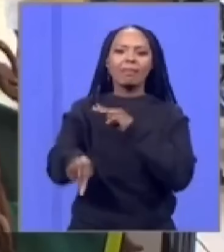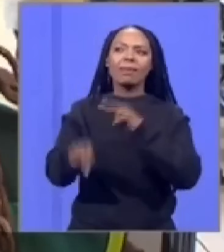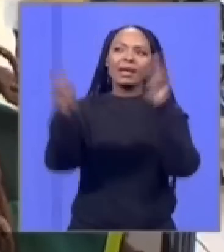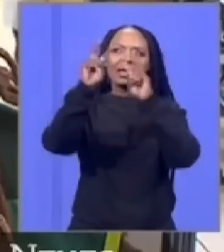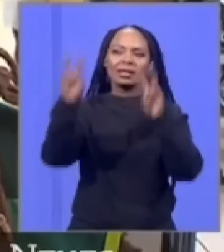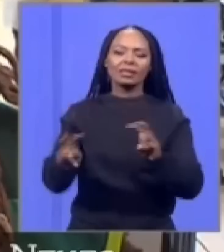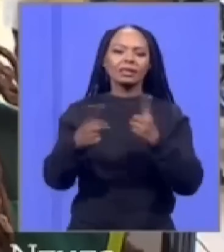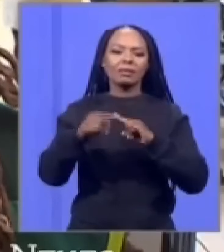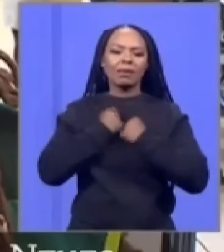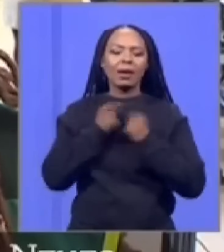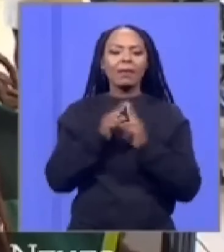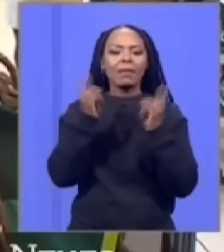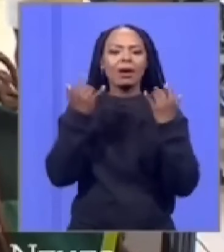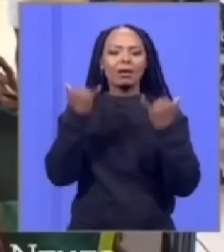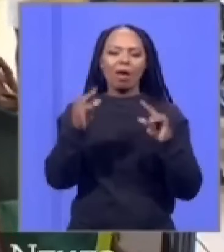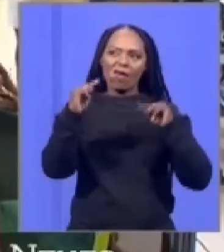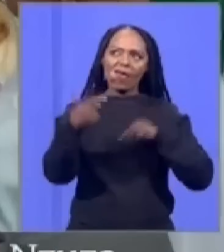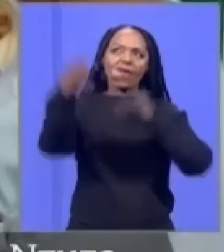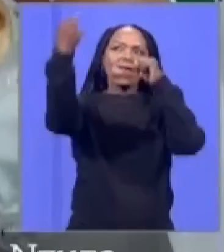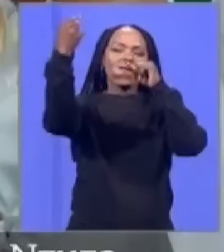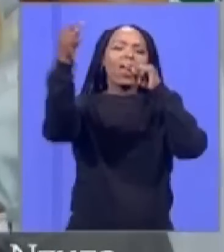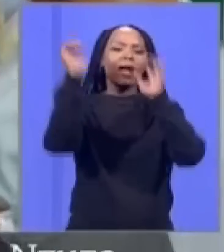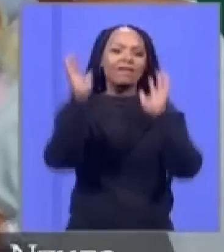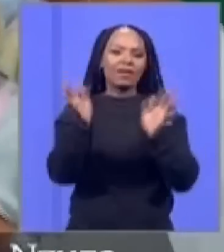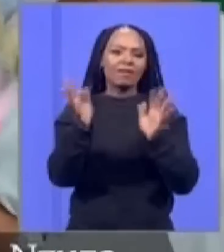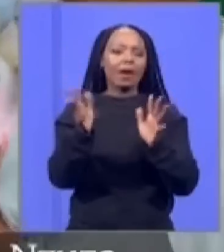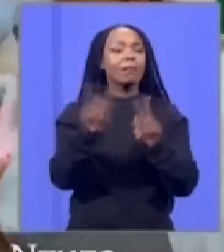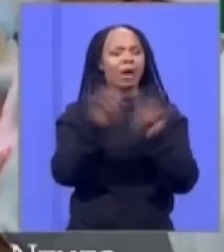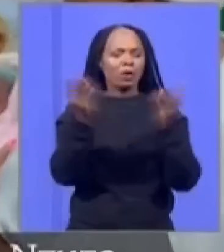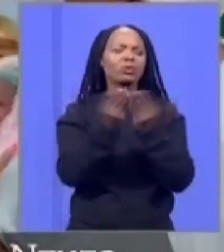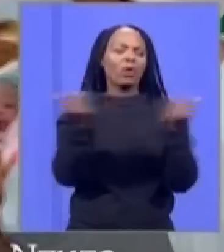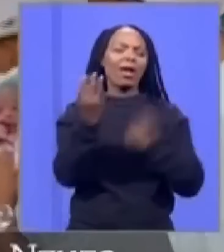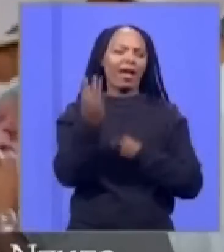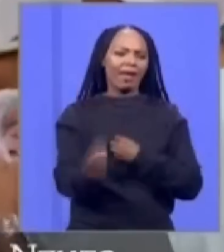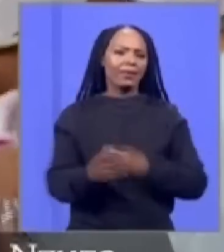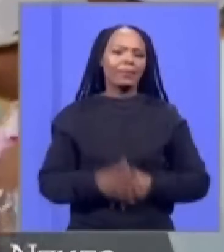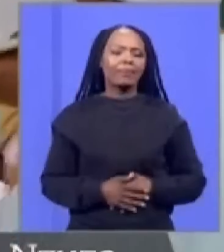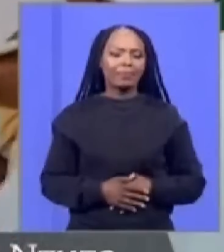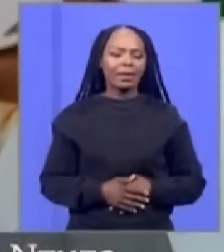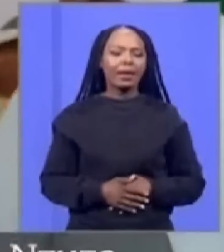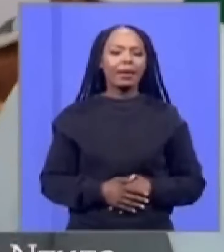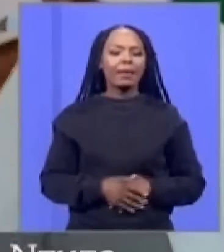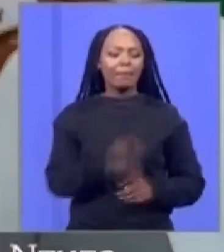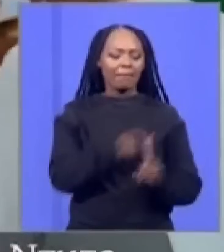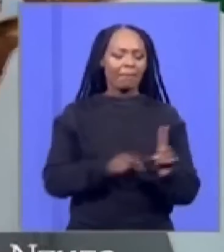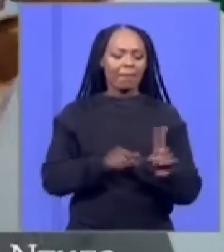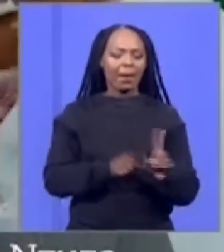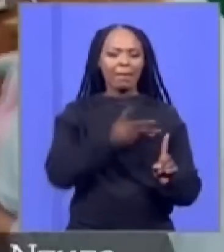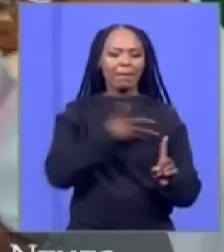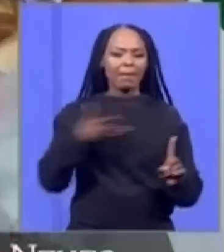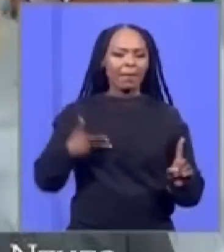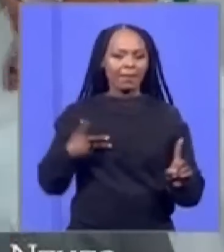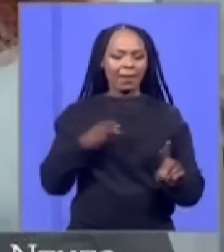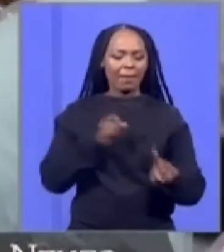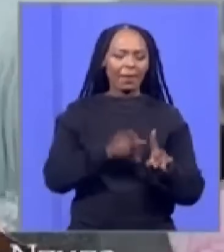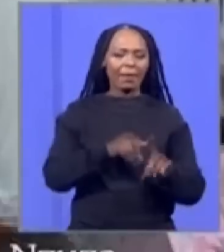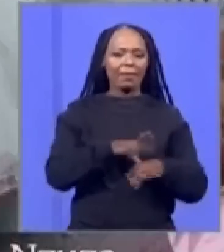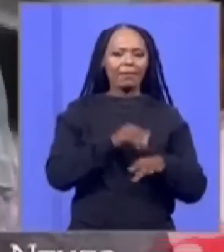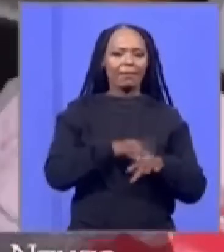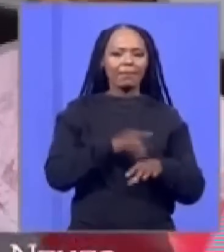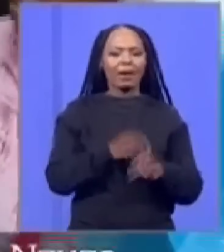but we have settled that dispute that we had with them. Ha ditaba di sa eme mona mme a dilemo tse 15 o harabo mme ba